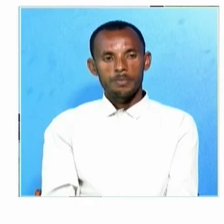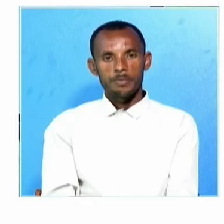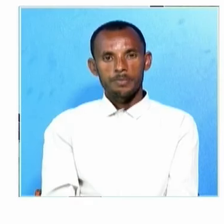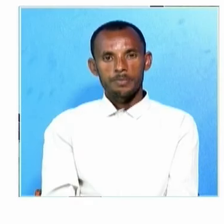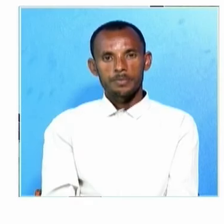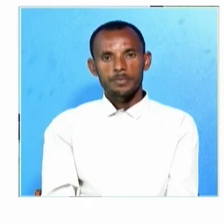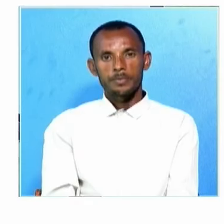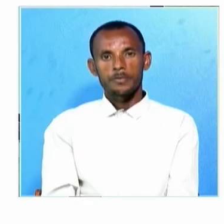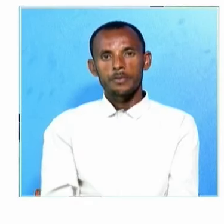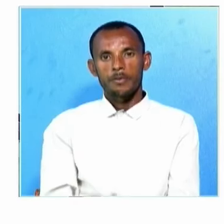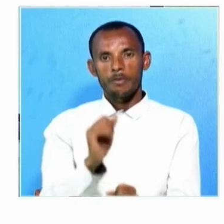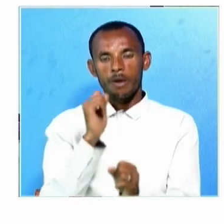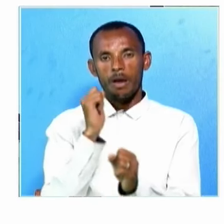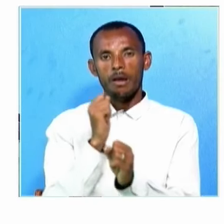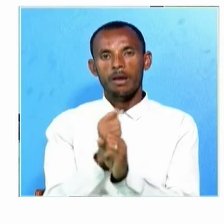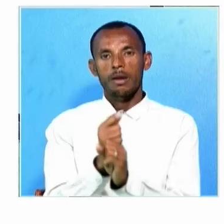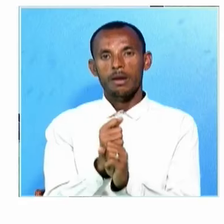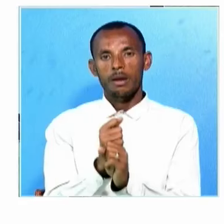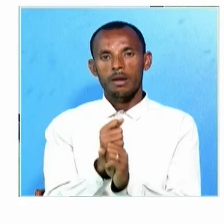or